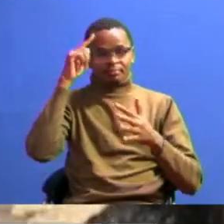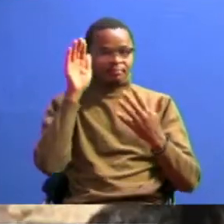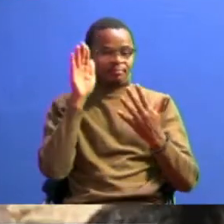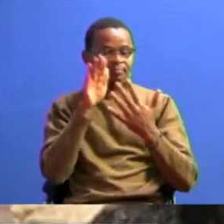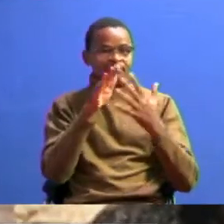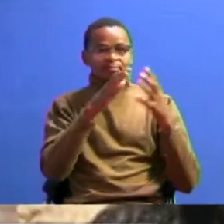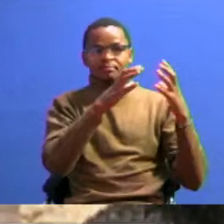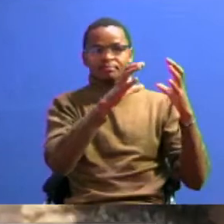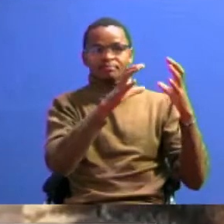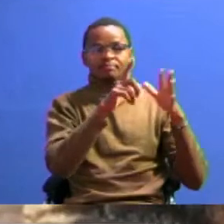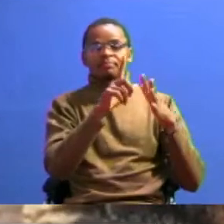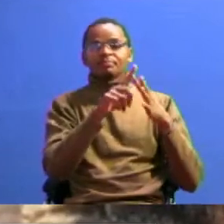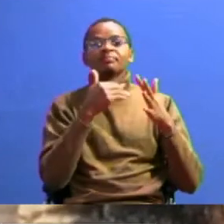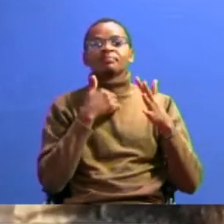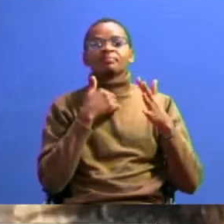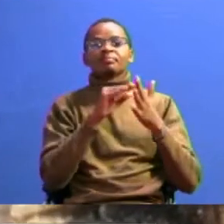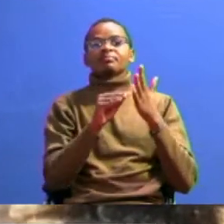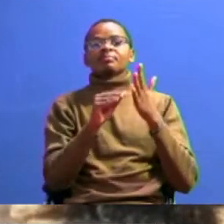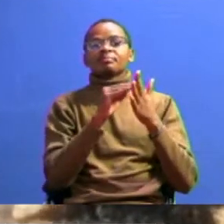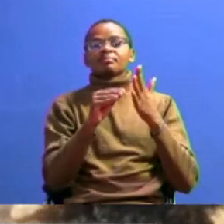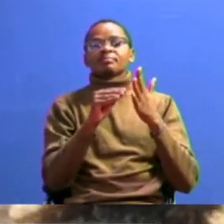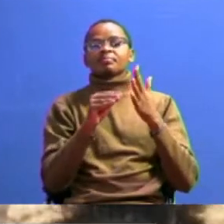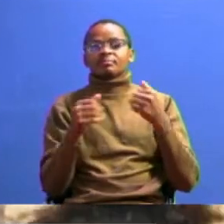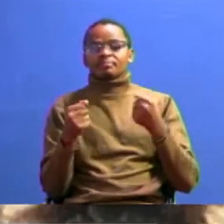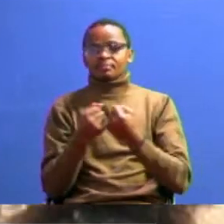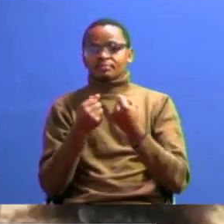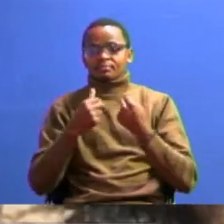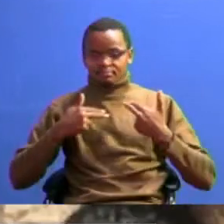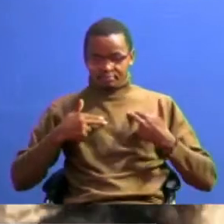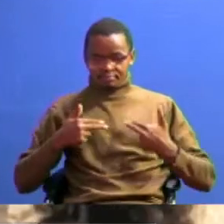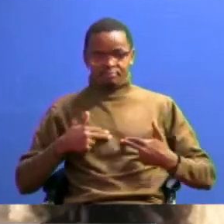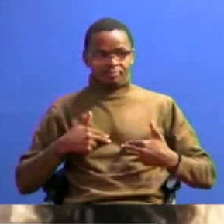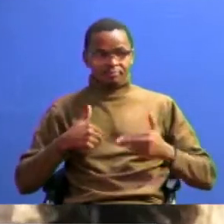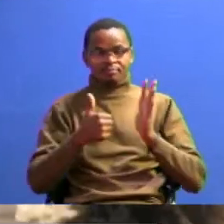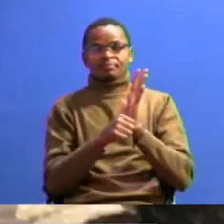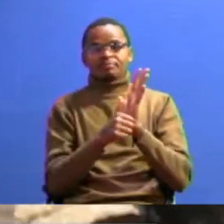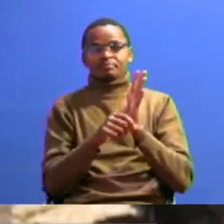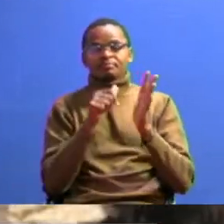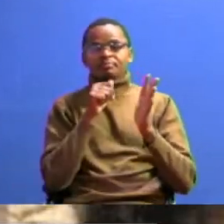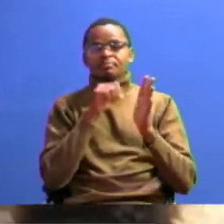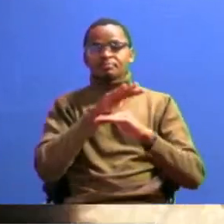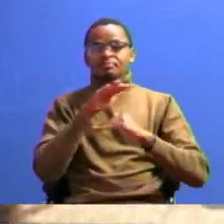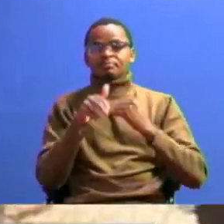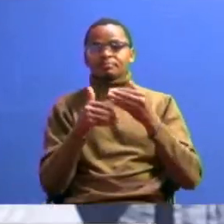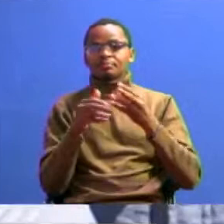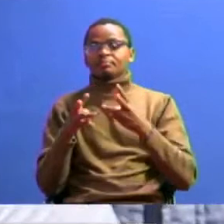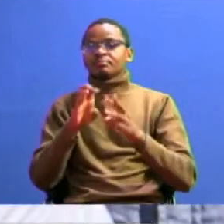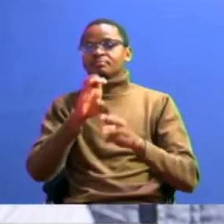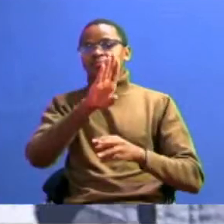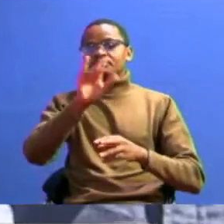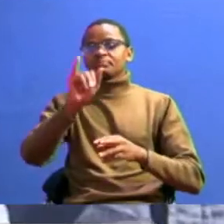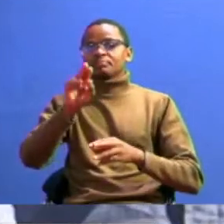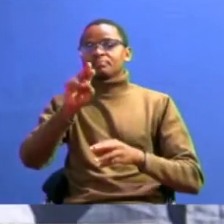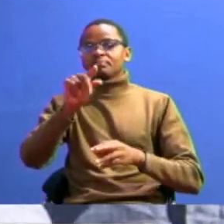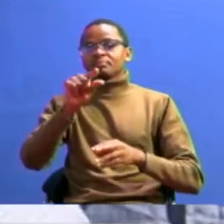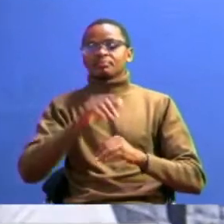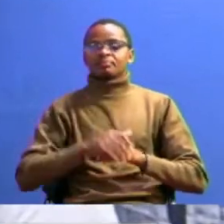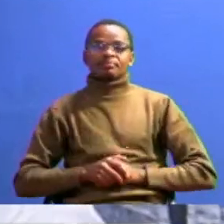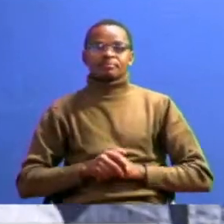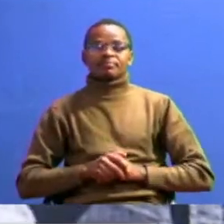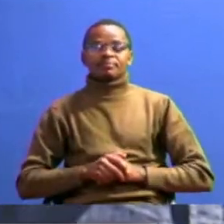Kilifi County seeks to address the root cause of mental health issues and promote overall well-being. Vijana wengi